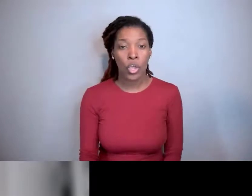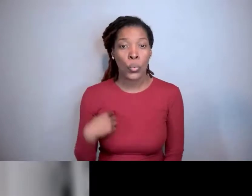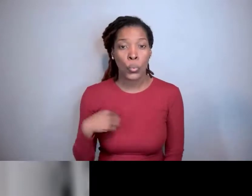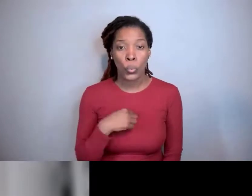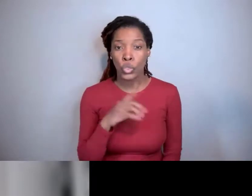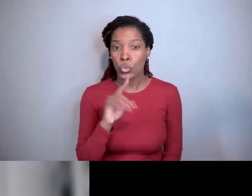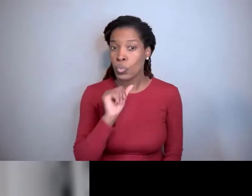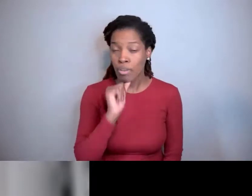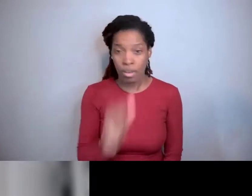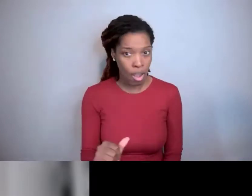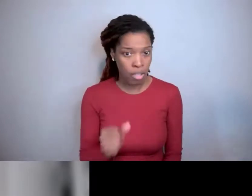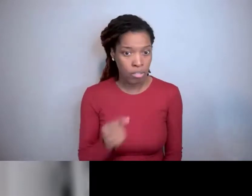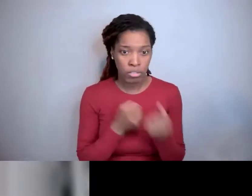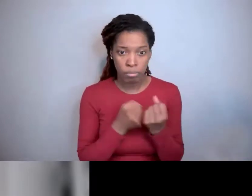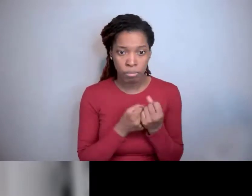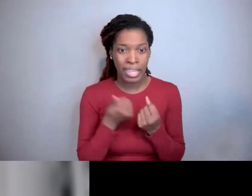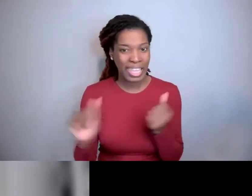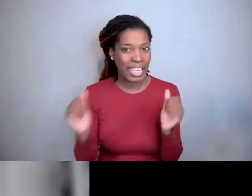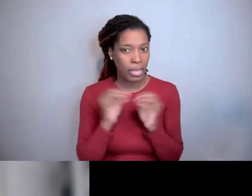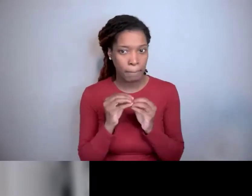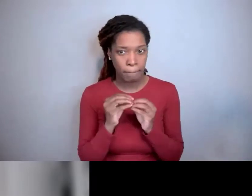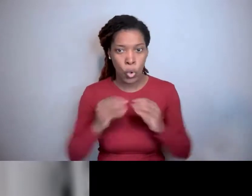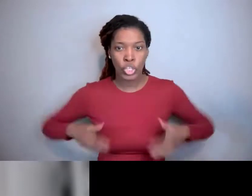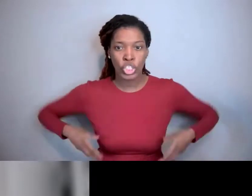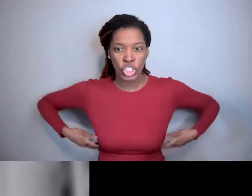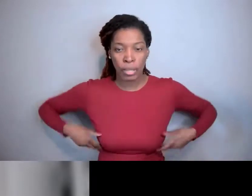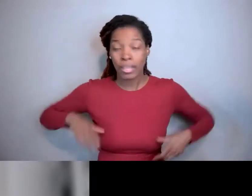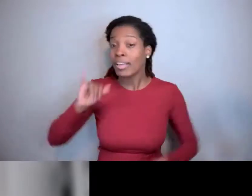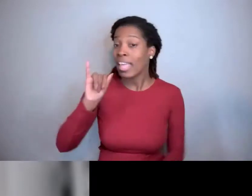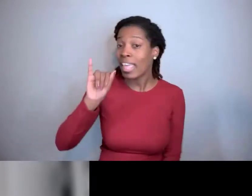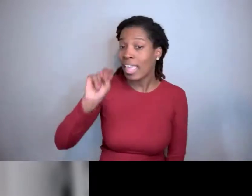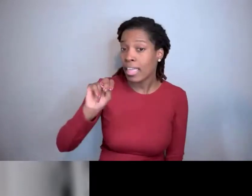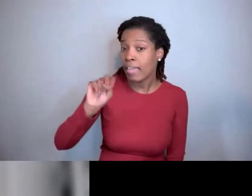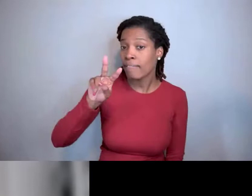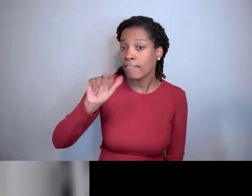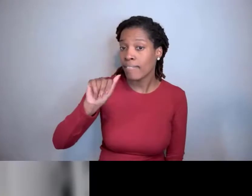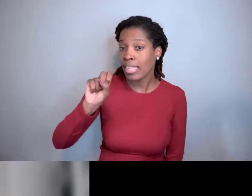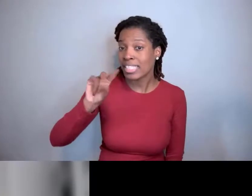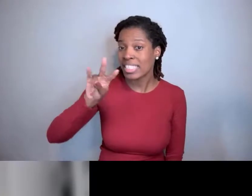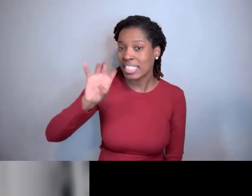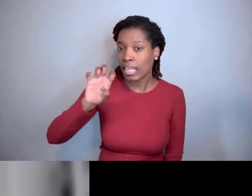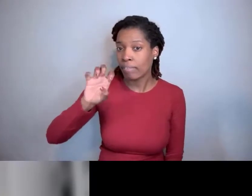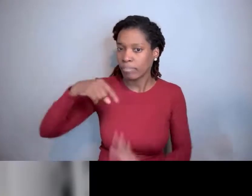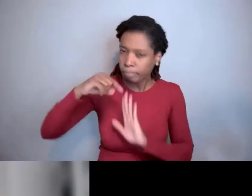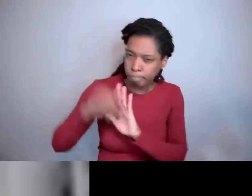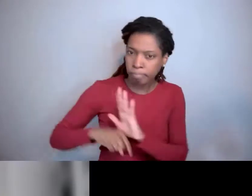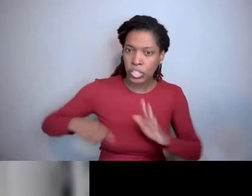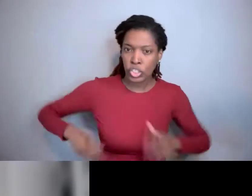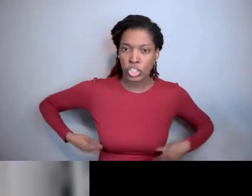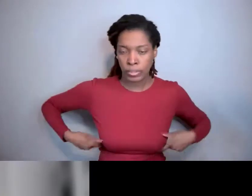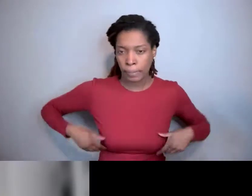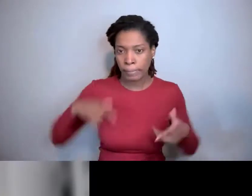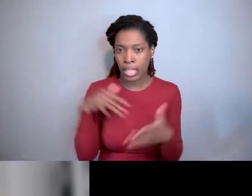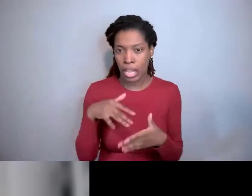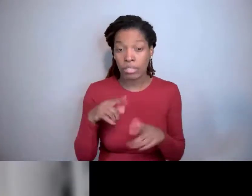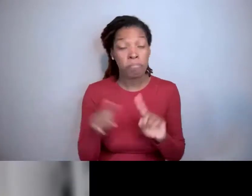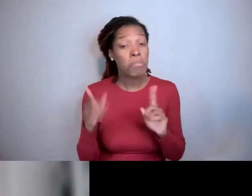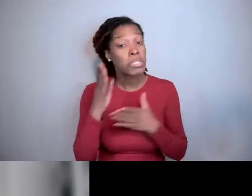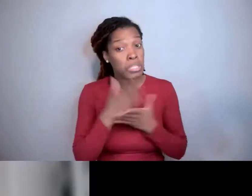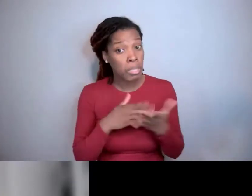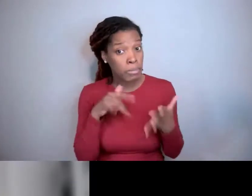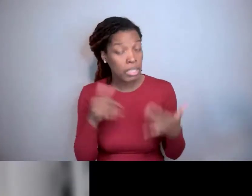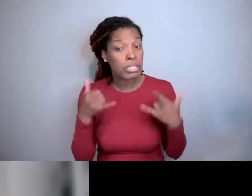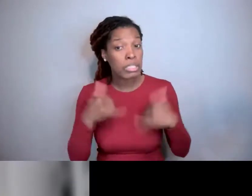do not support any more invasive chimp studies. But there are some studies that we do still allow, and those